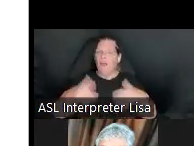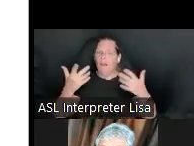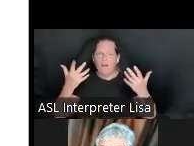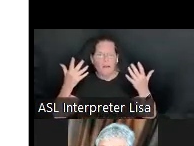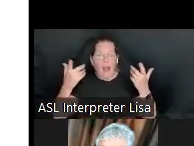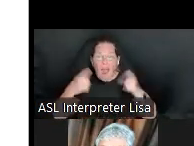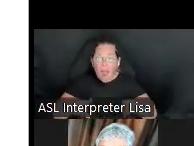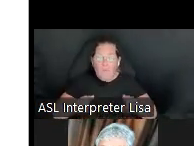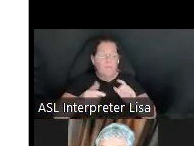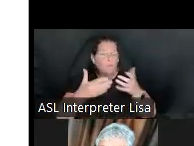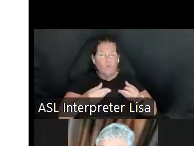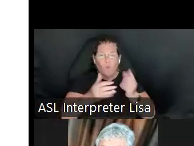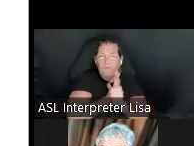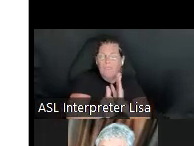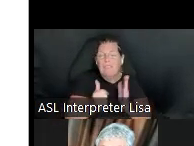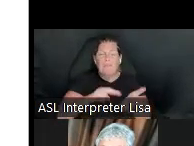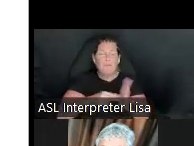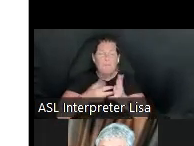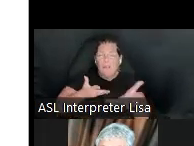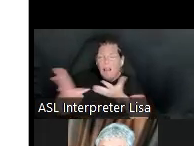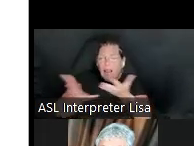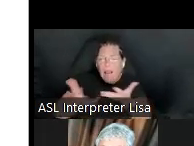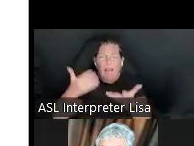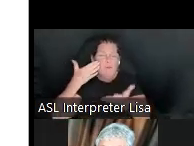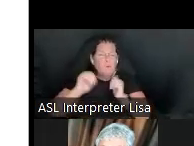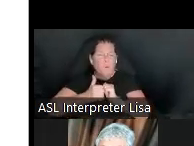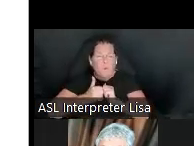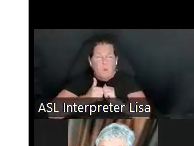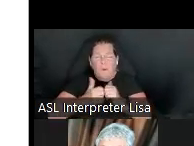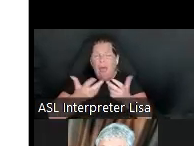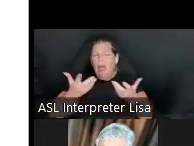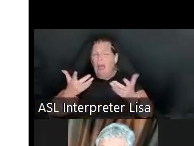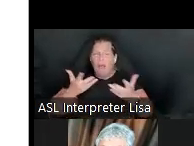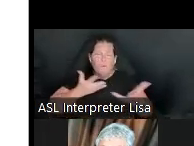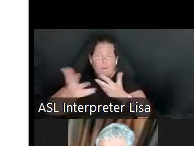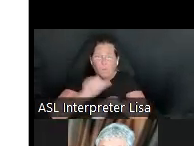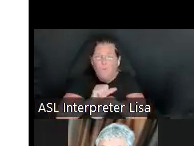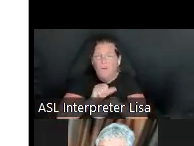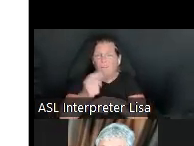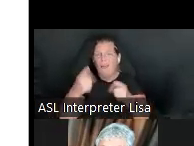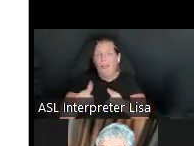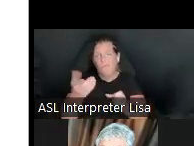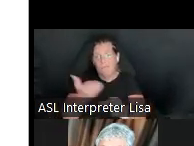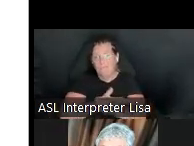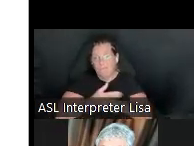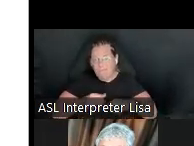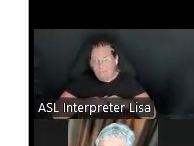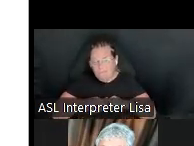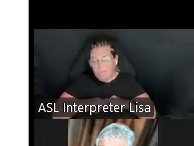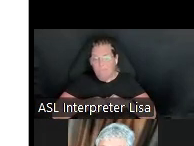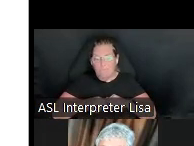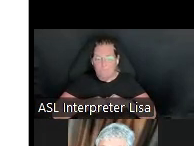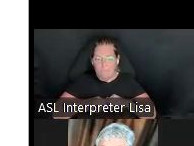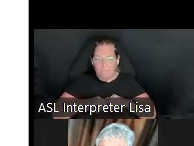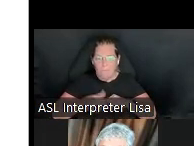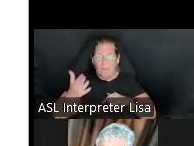workplace etiquette or have poor soft skills. We've heard of people who steal lunch